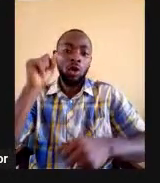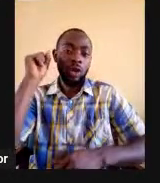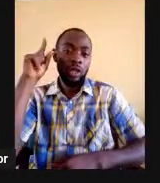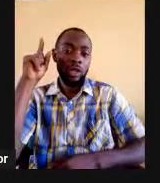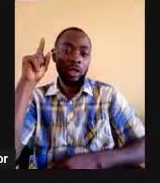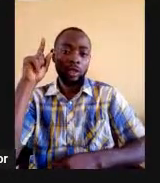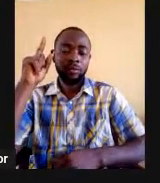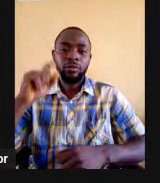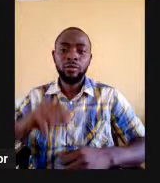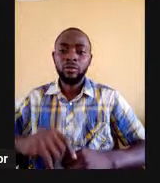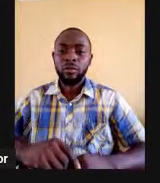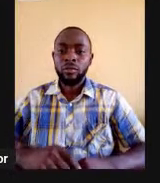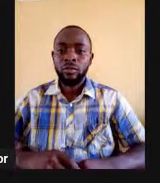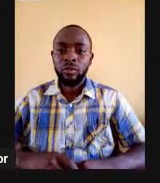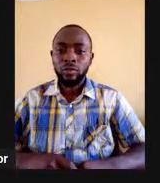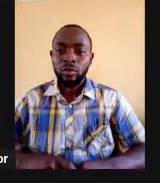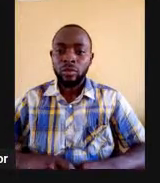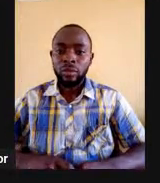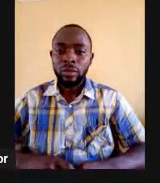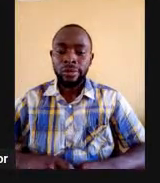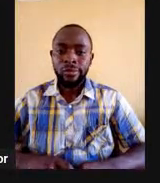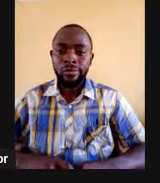please.